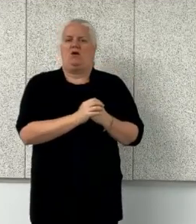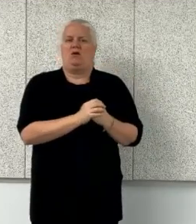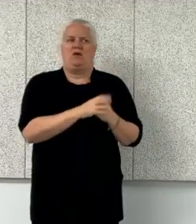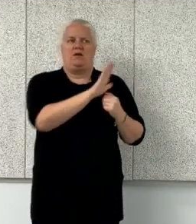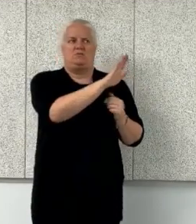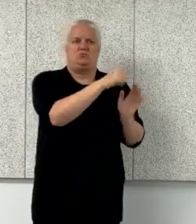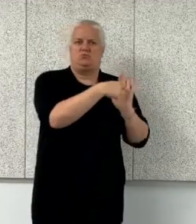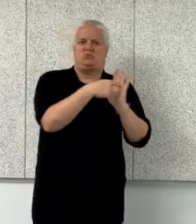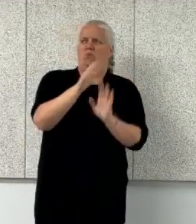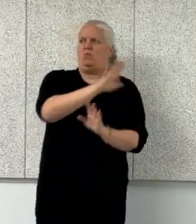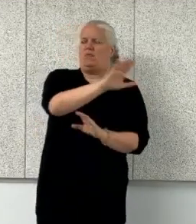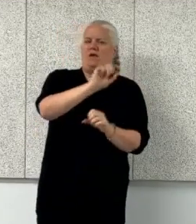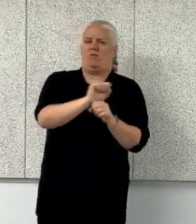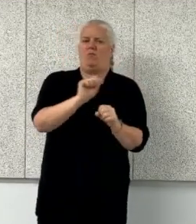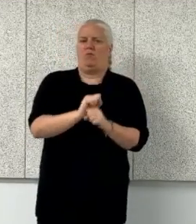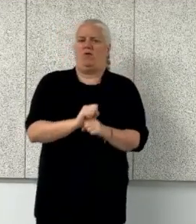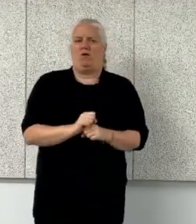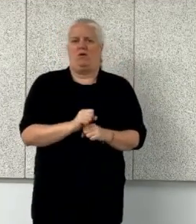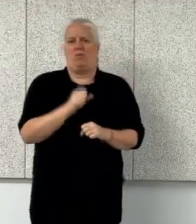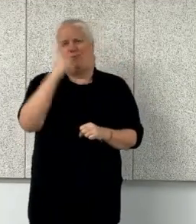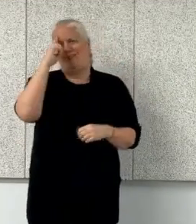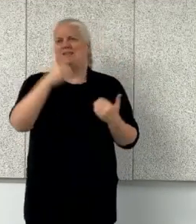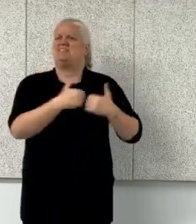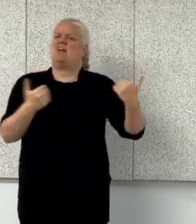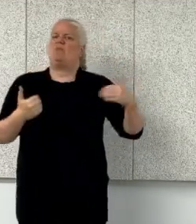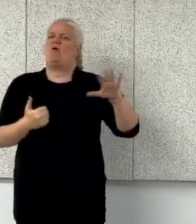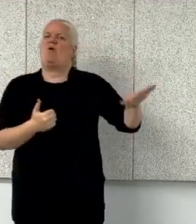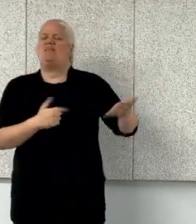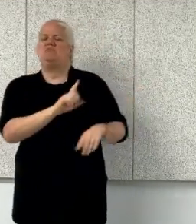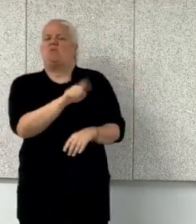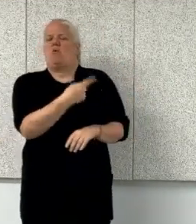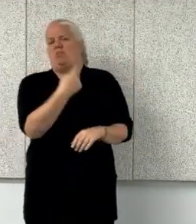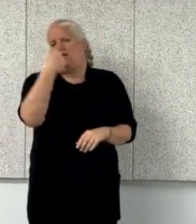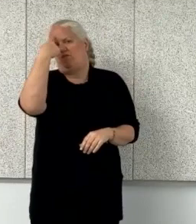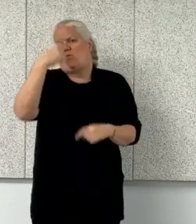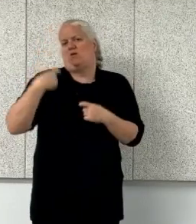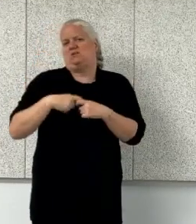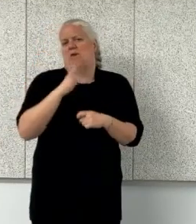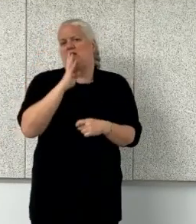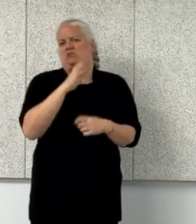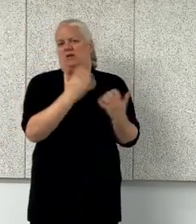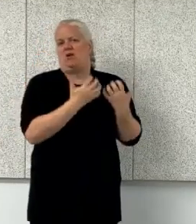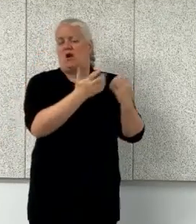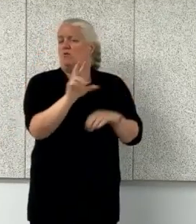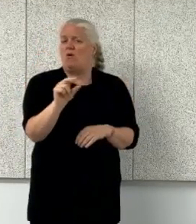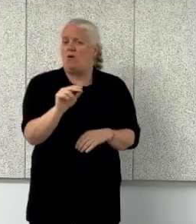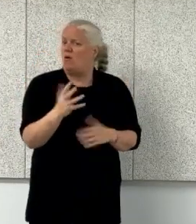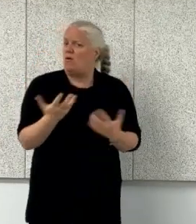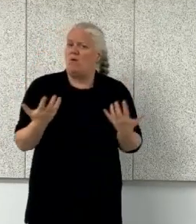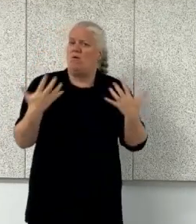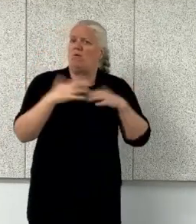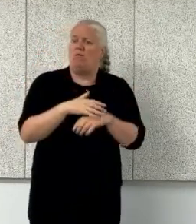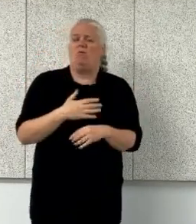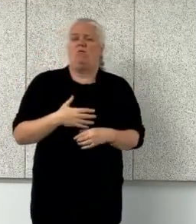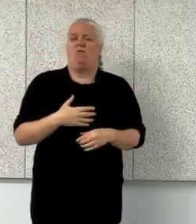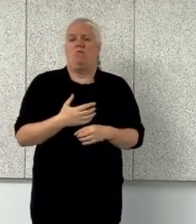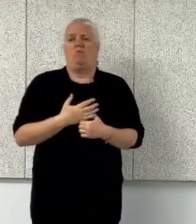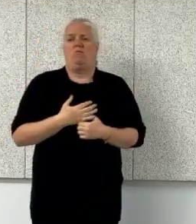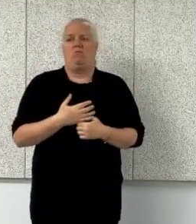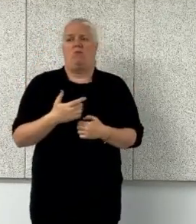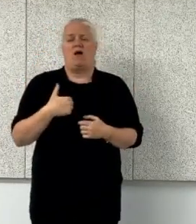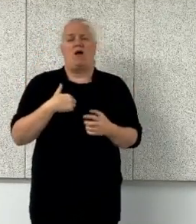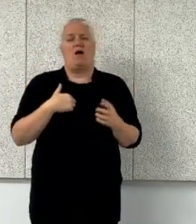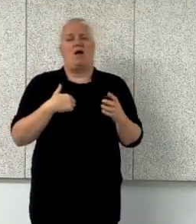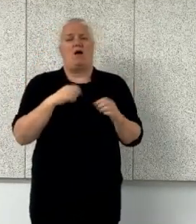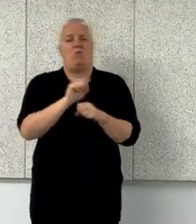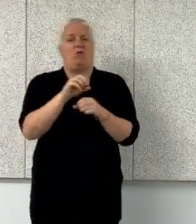just think of it as, you know, separated to the side or only for Spanish-speaking audiences. I'll tell you that one of the blessings of my work as a curator who works in